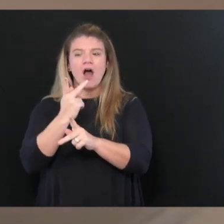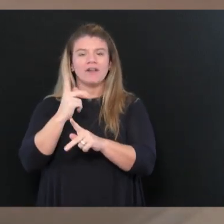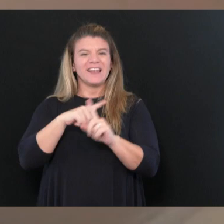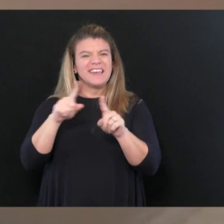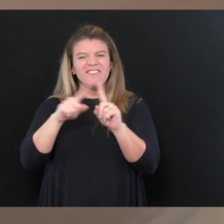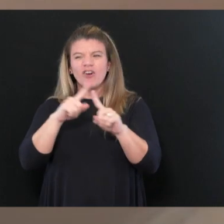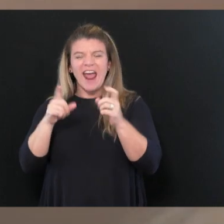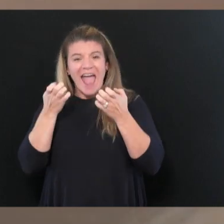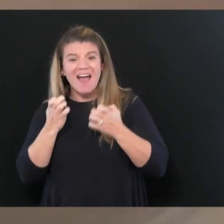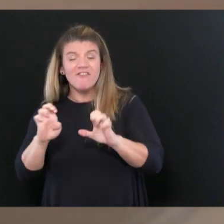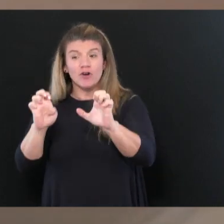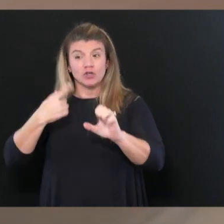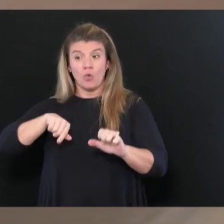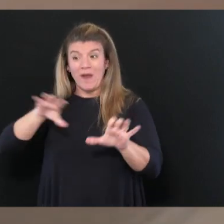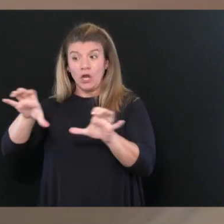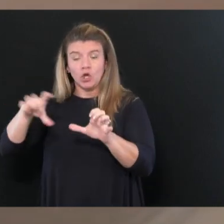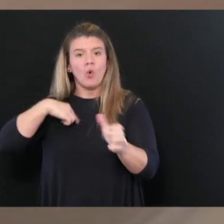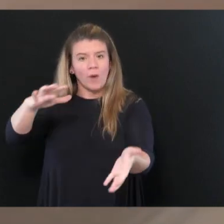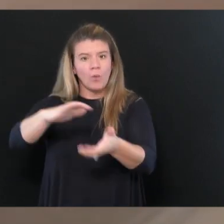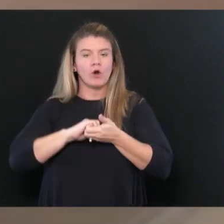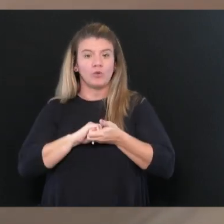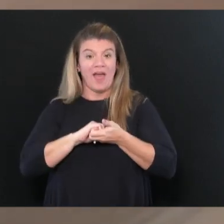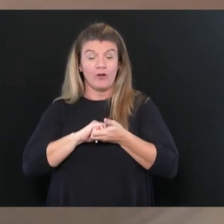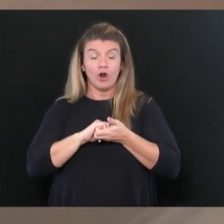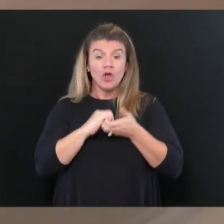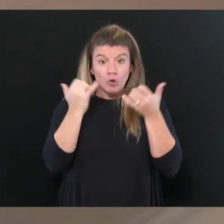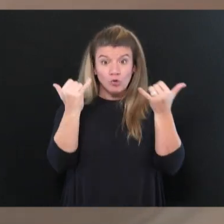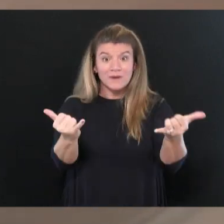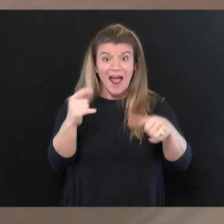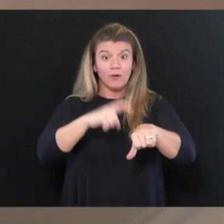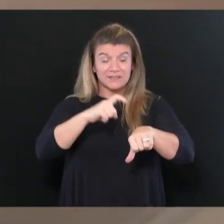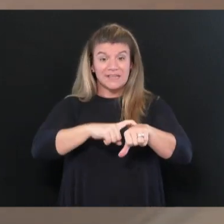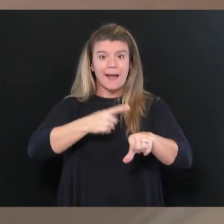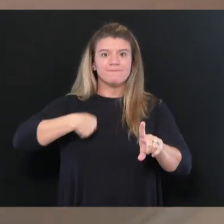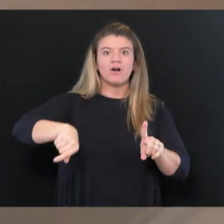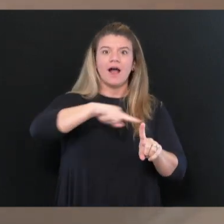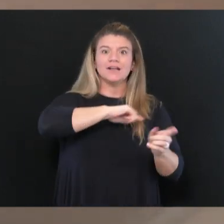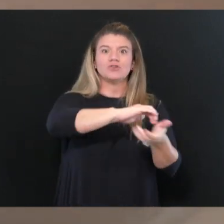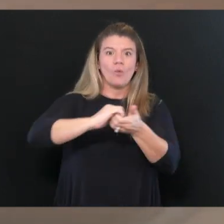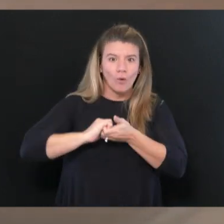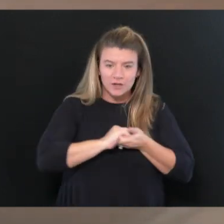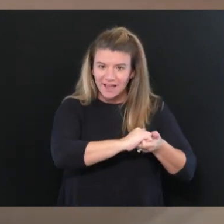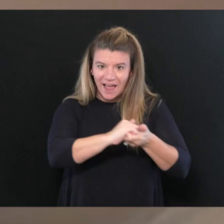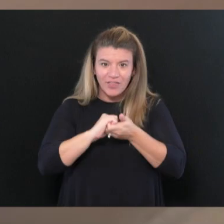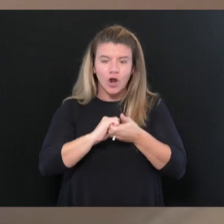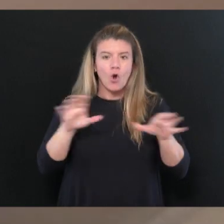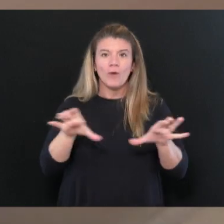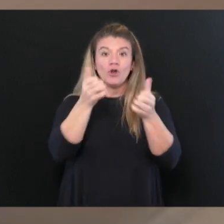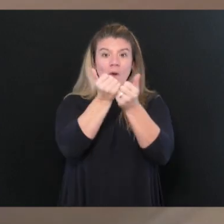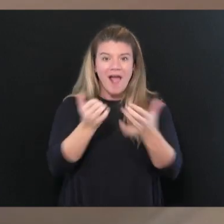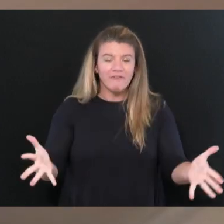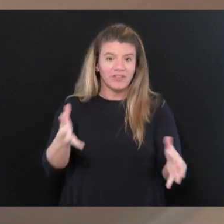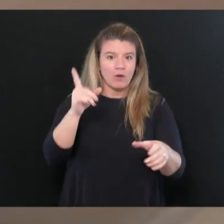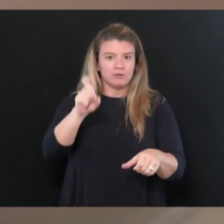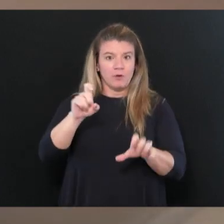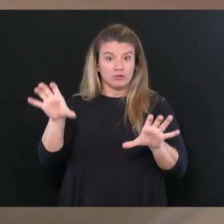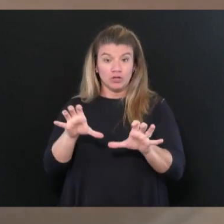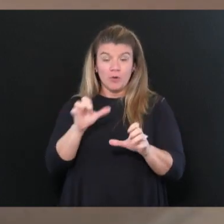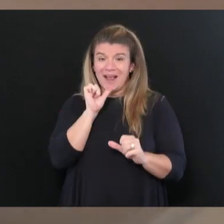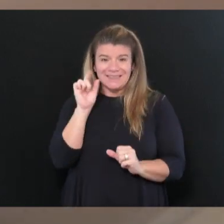efforts, it's really important that even more than ever, we take every precaution, because it's not just your life